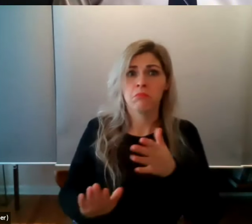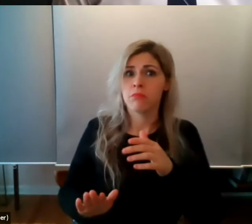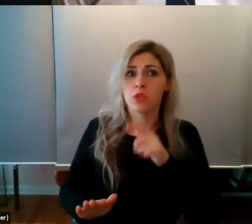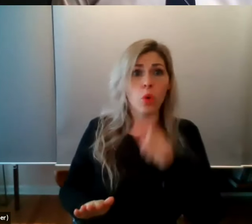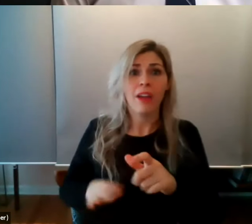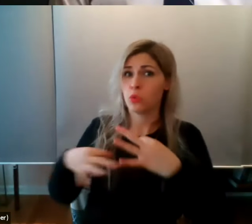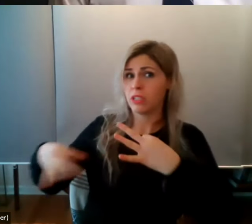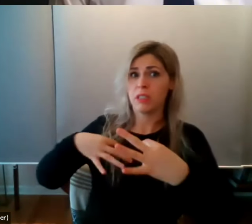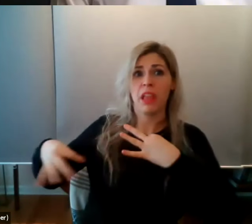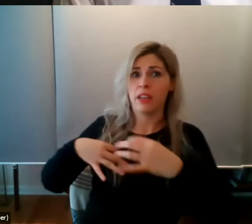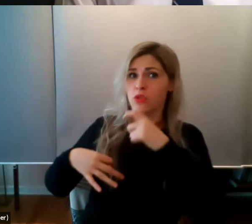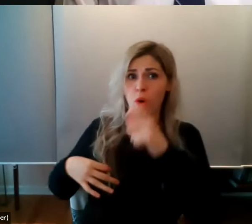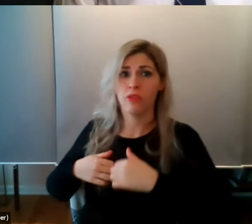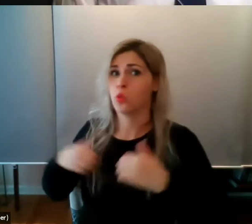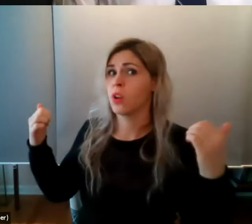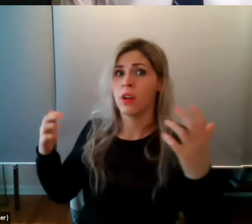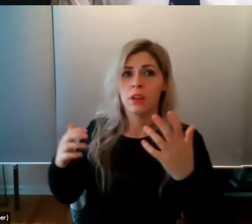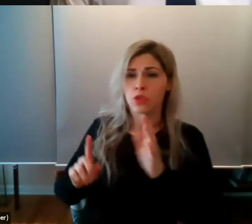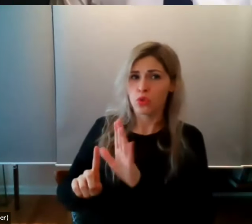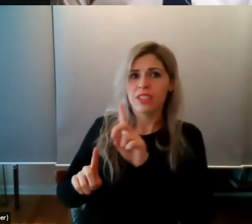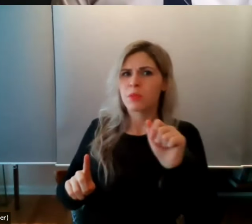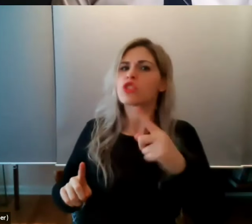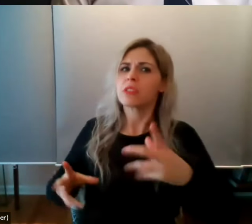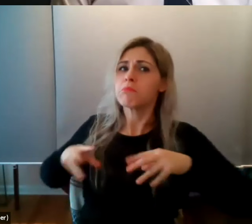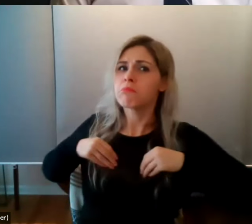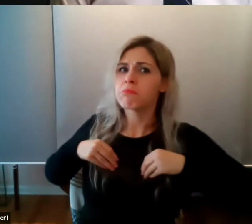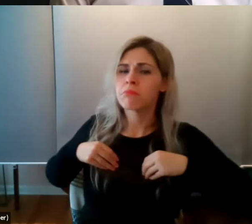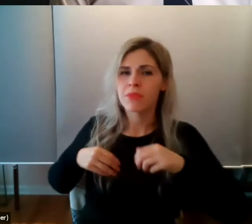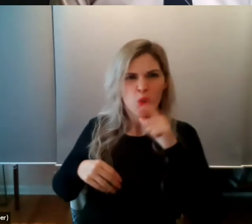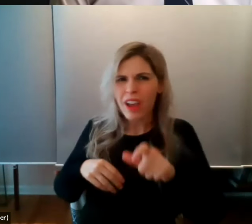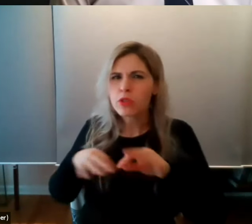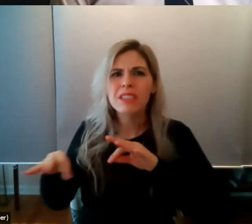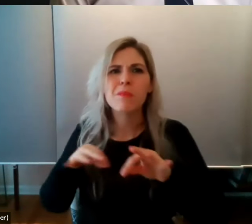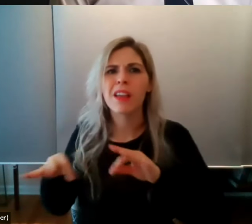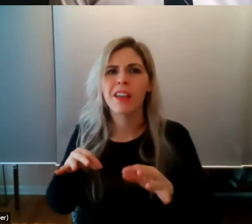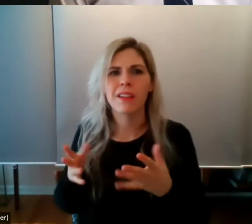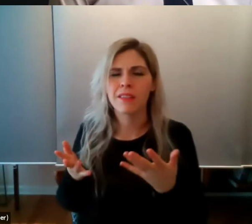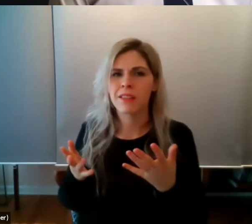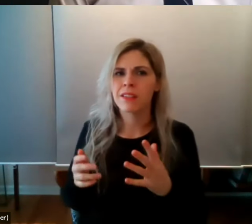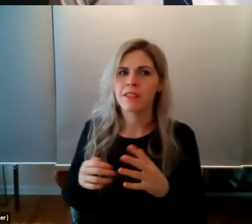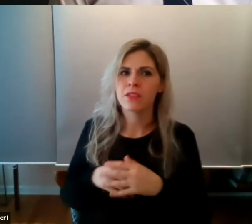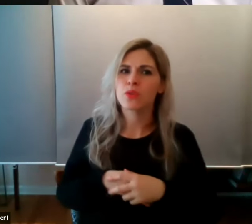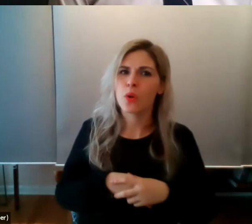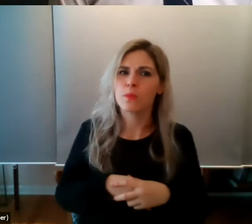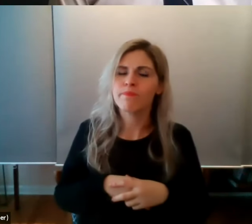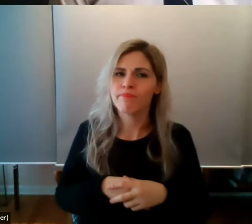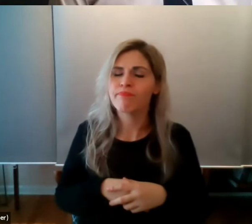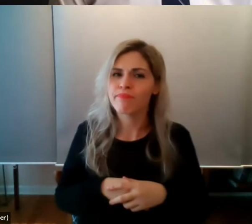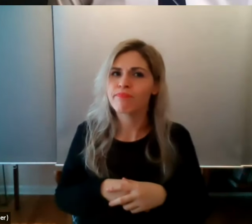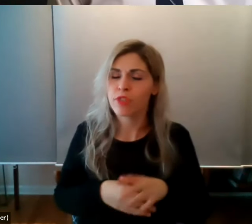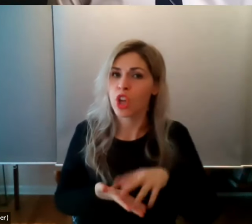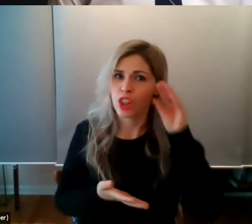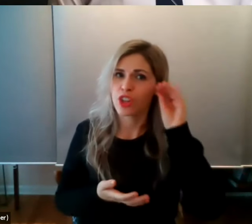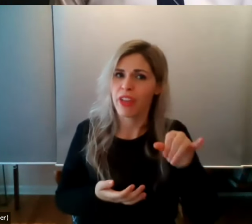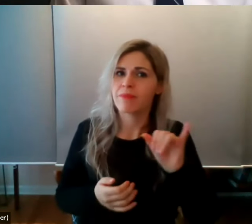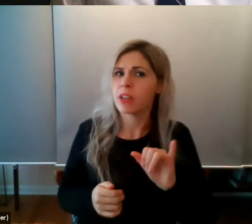to disclose your disability and explain your disability. Instead, you